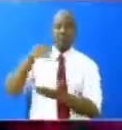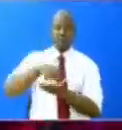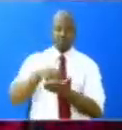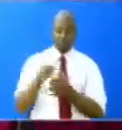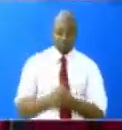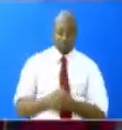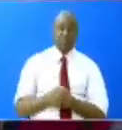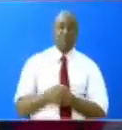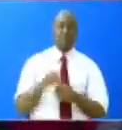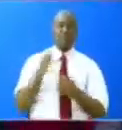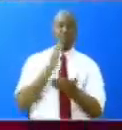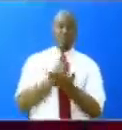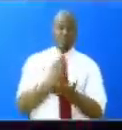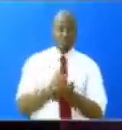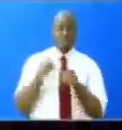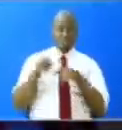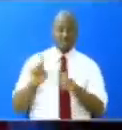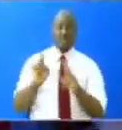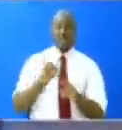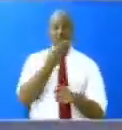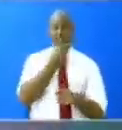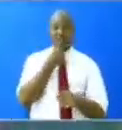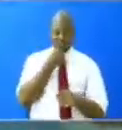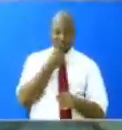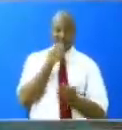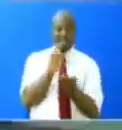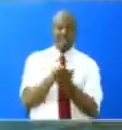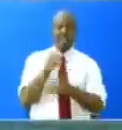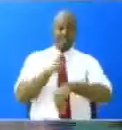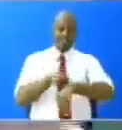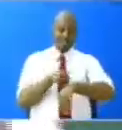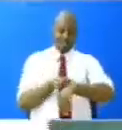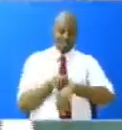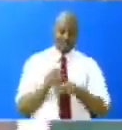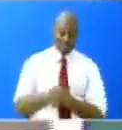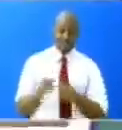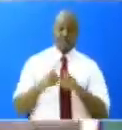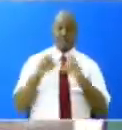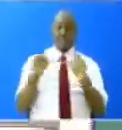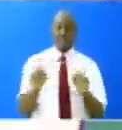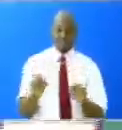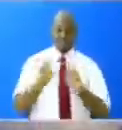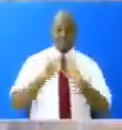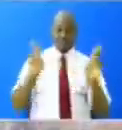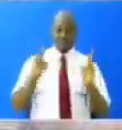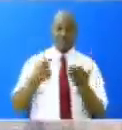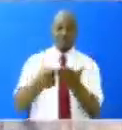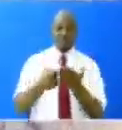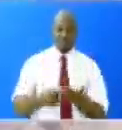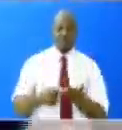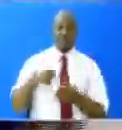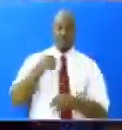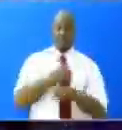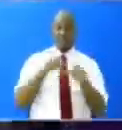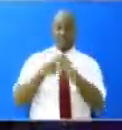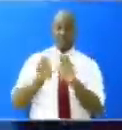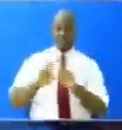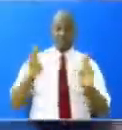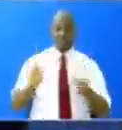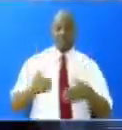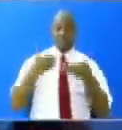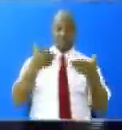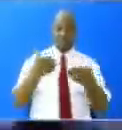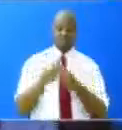And Trevor, very interesting. He's a man who keeps time, and he says he's ready for the debate, and I know we are also ready. Over to you,